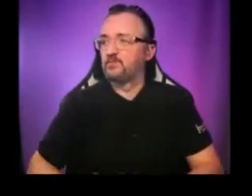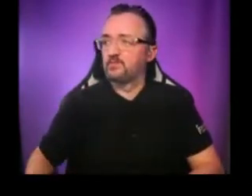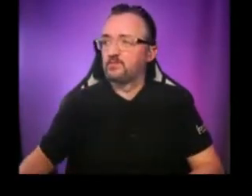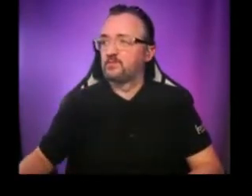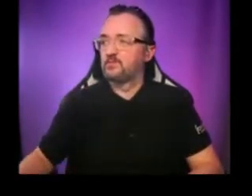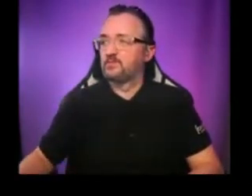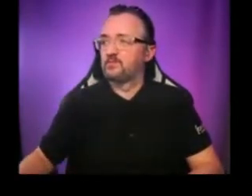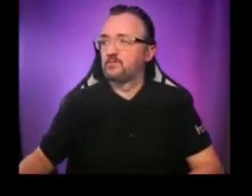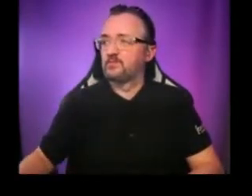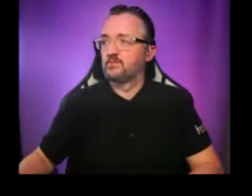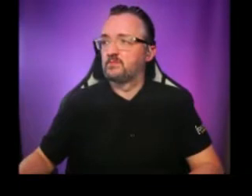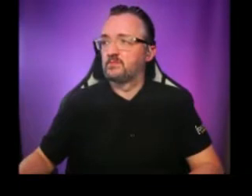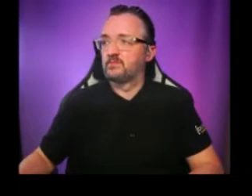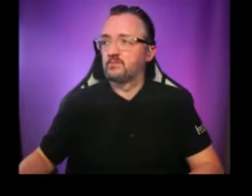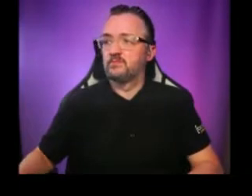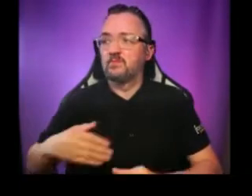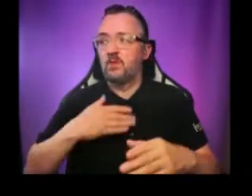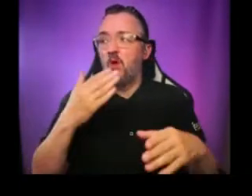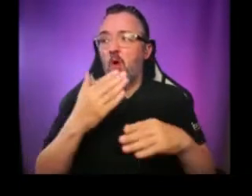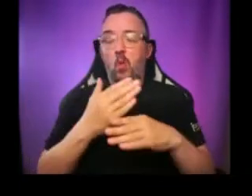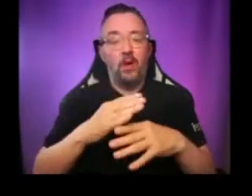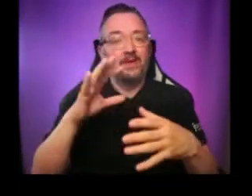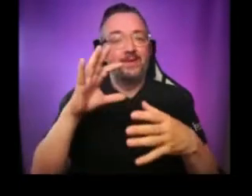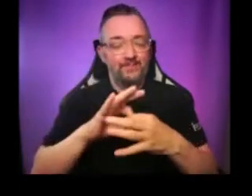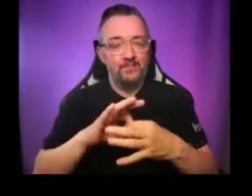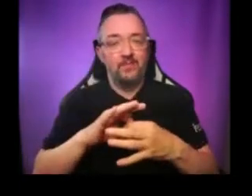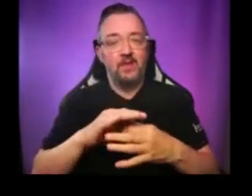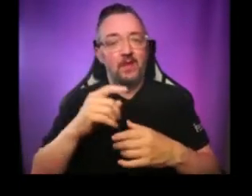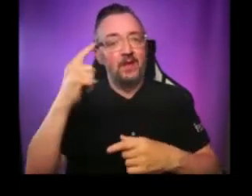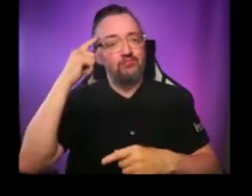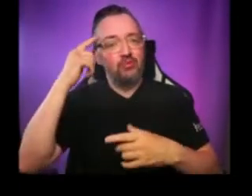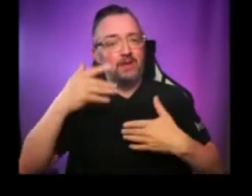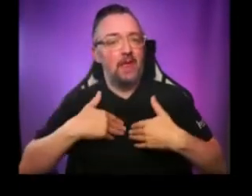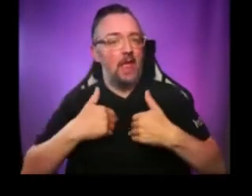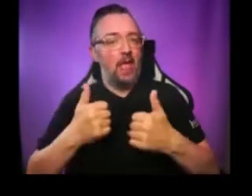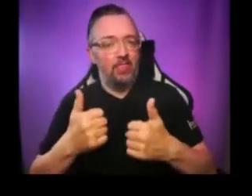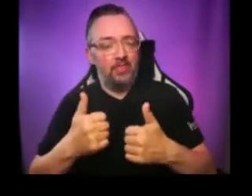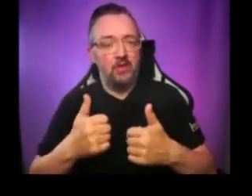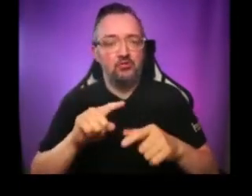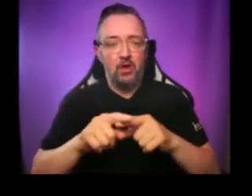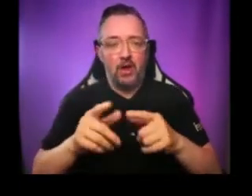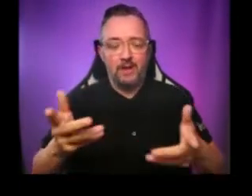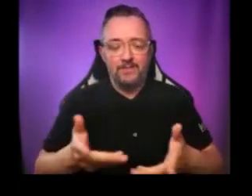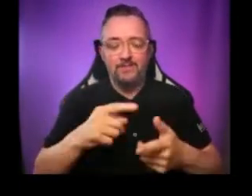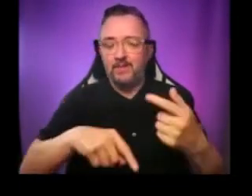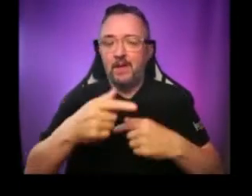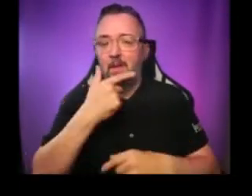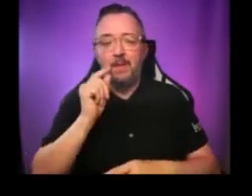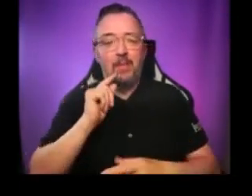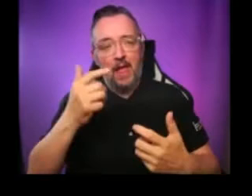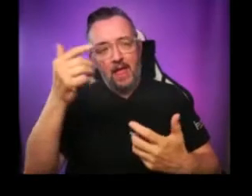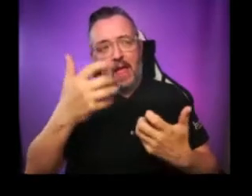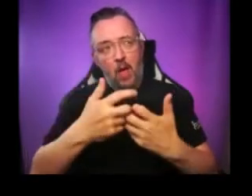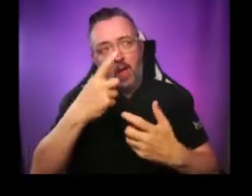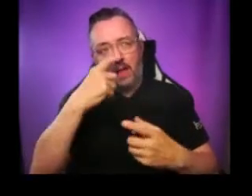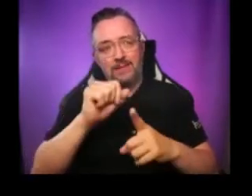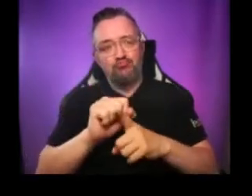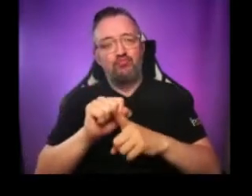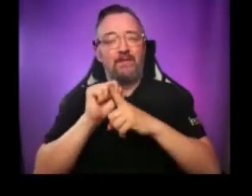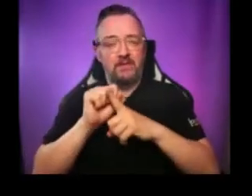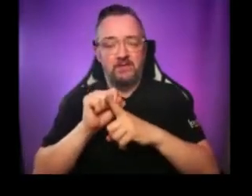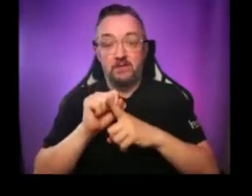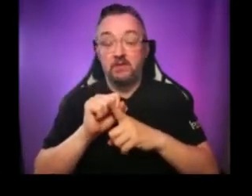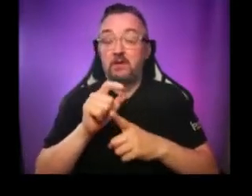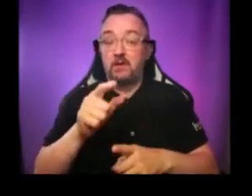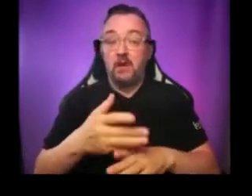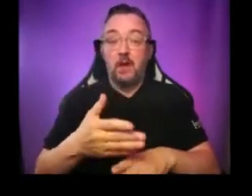Much of our work rests in the public understanding of brain health and engaging people with the concept of preventative healthcare. So before we